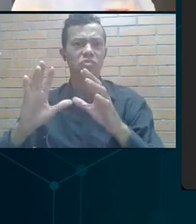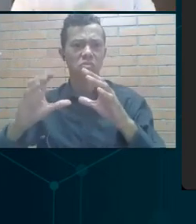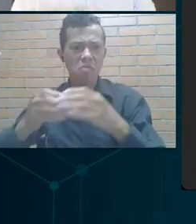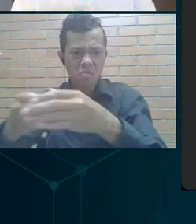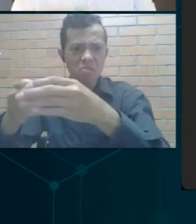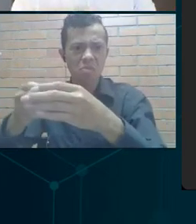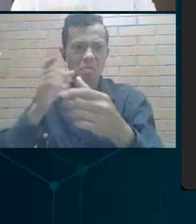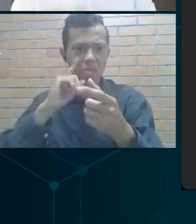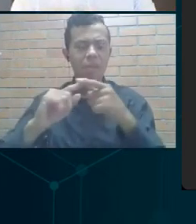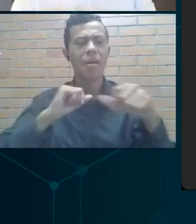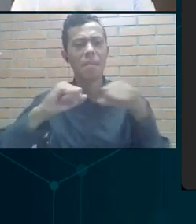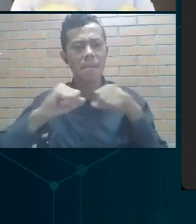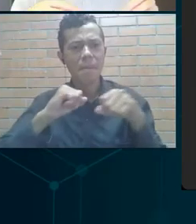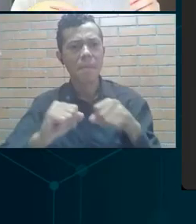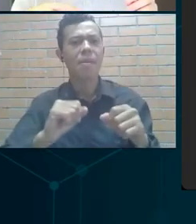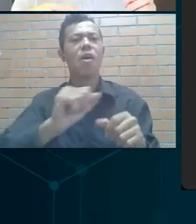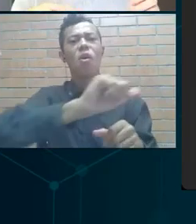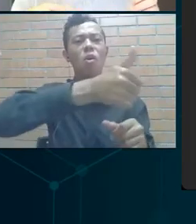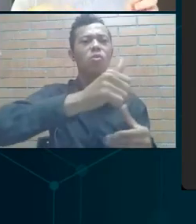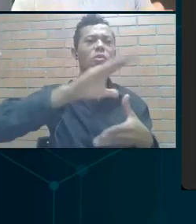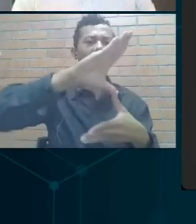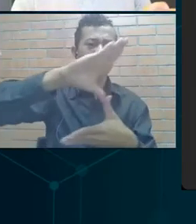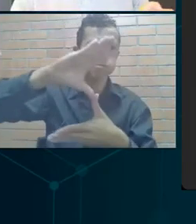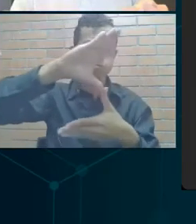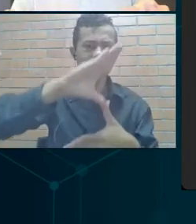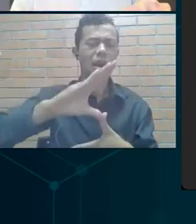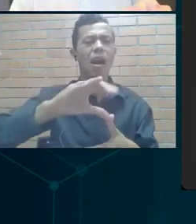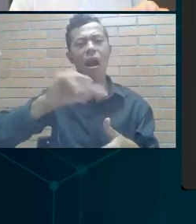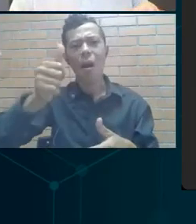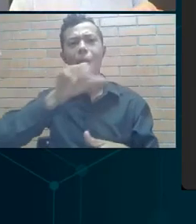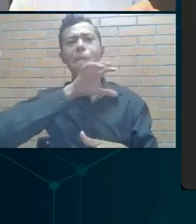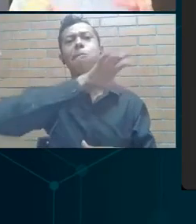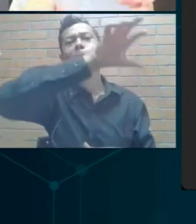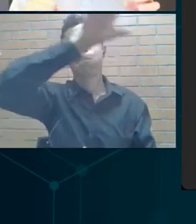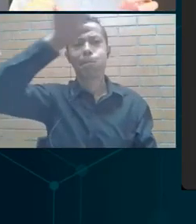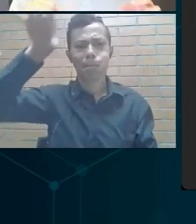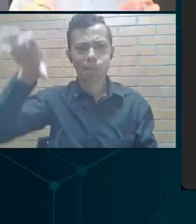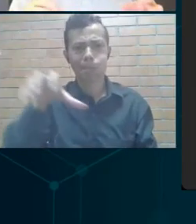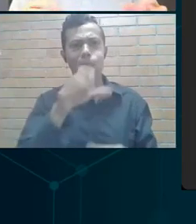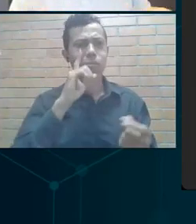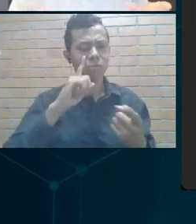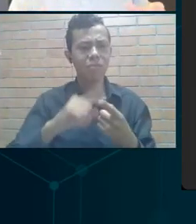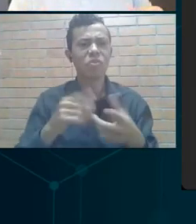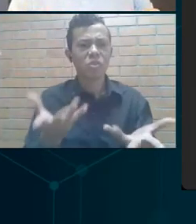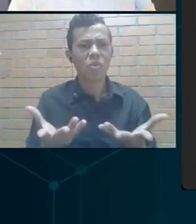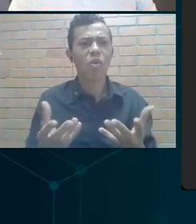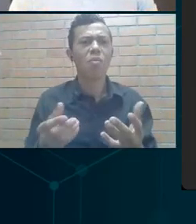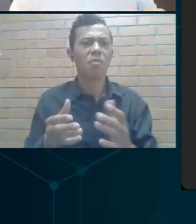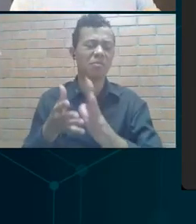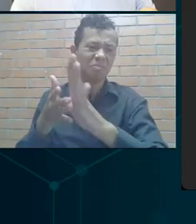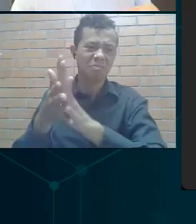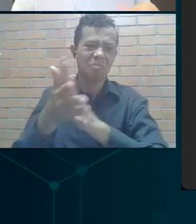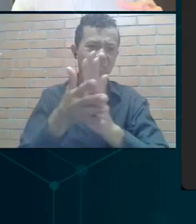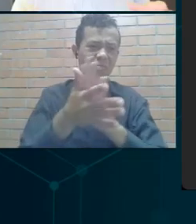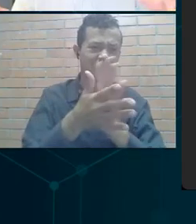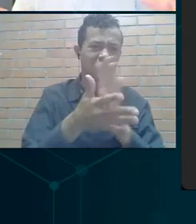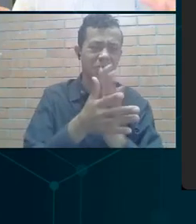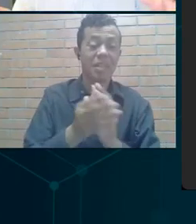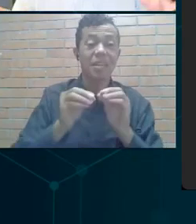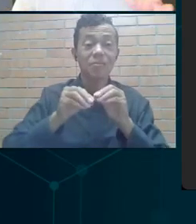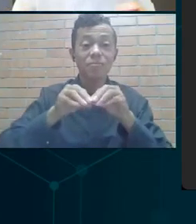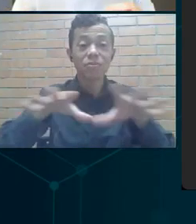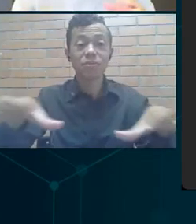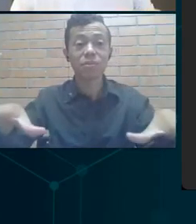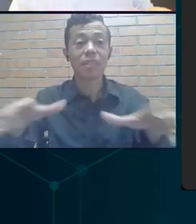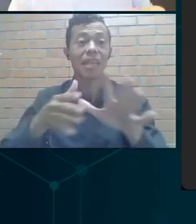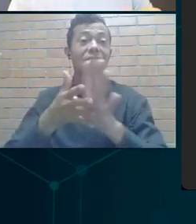in other countries as well, it's quite common to run your own data centers. And as John and I like to say, friends don't let